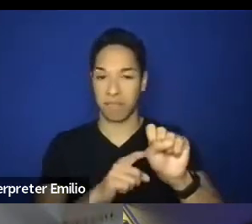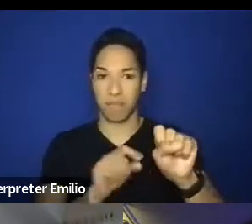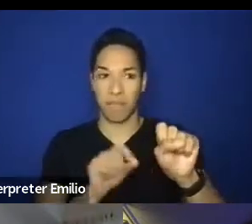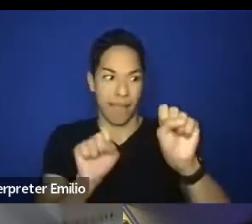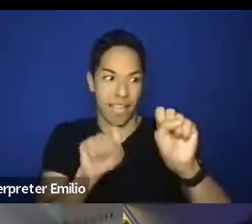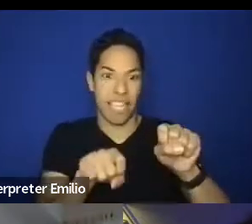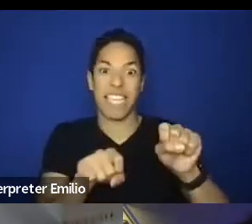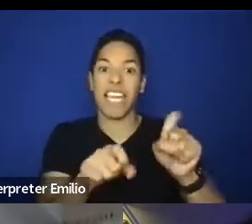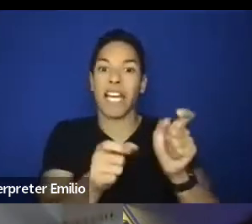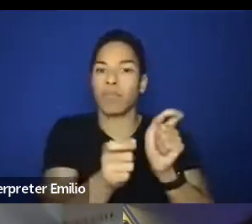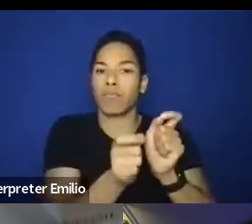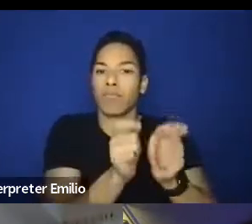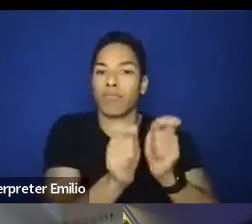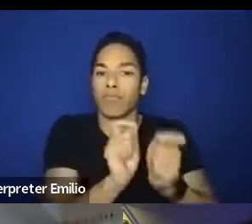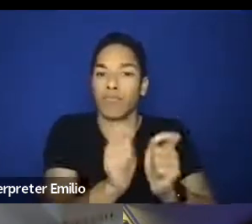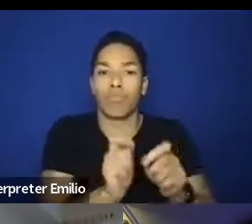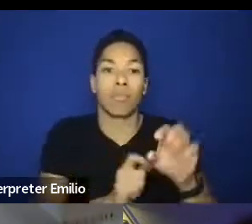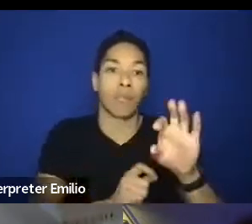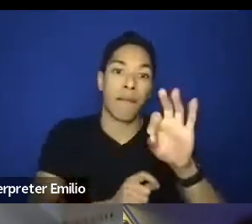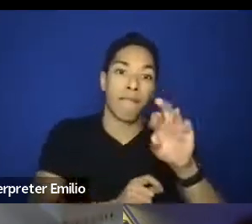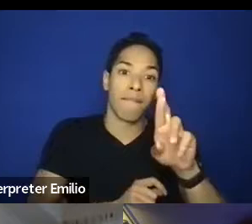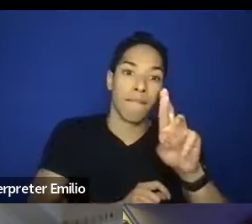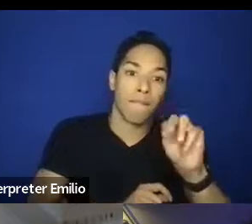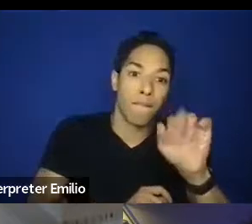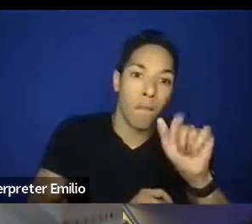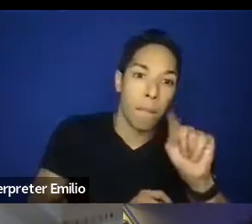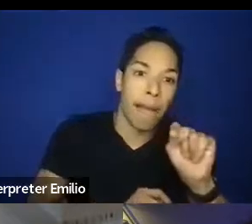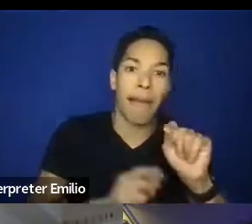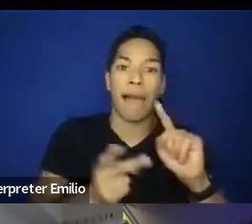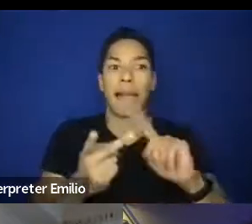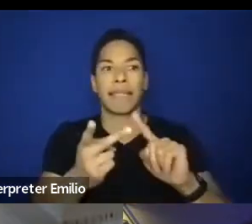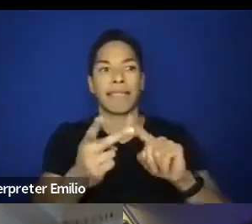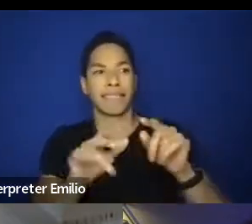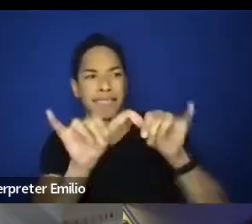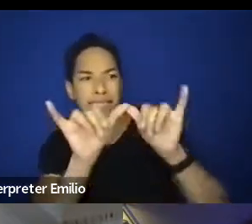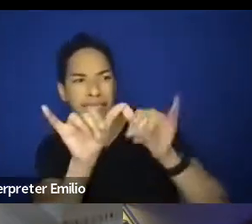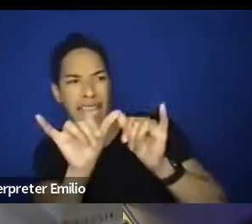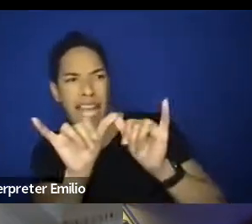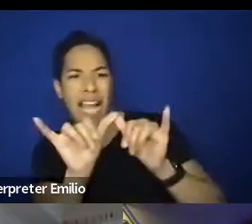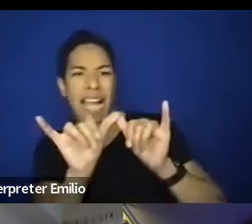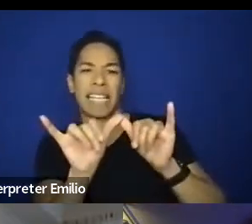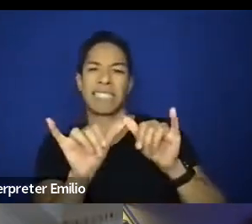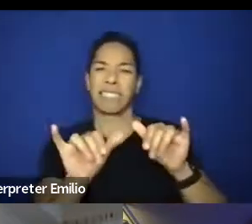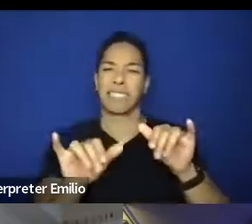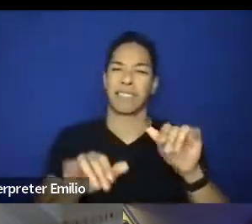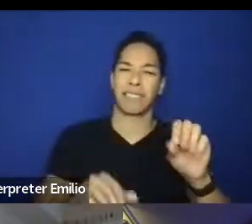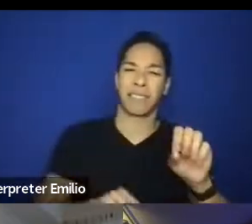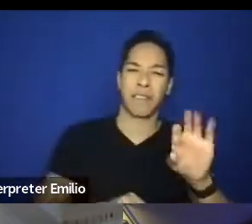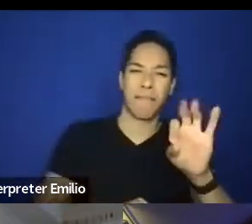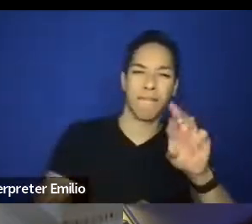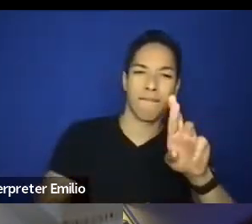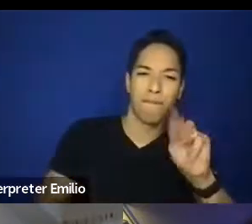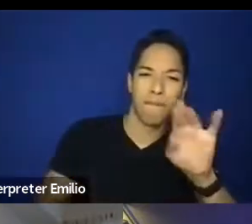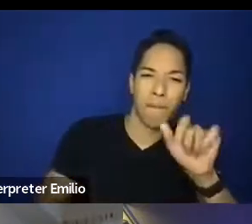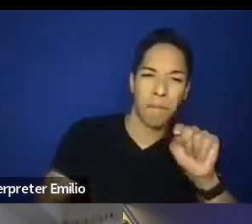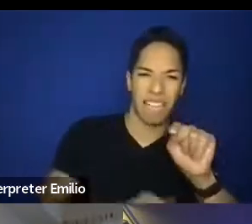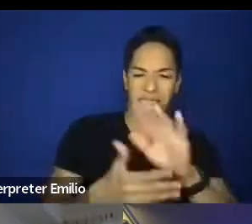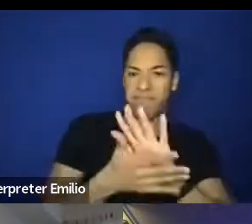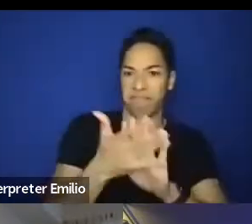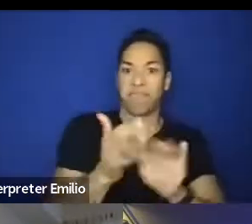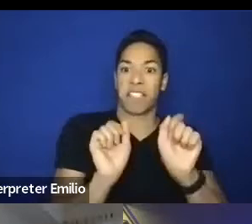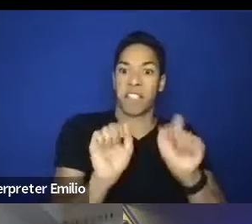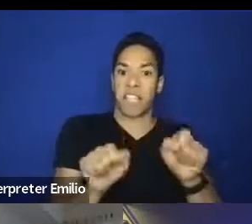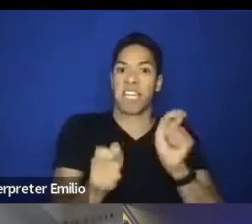changed in terms of format, font, size. But